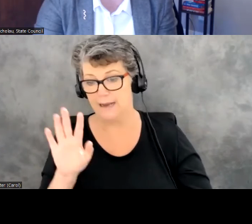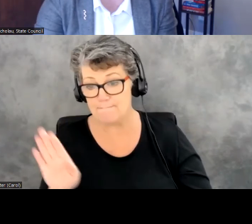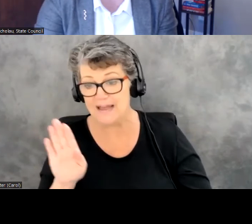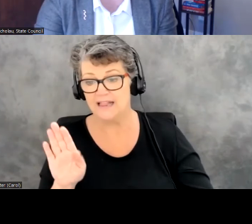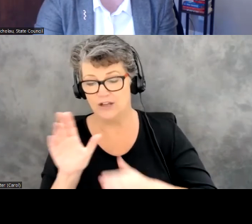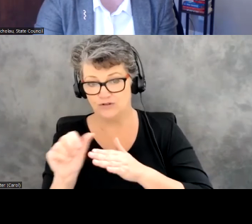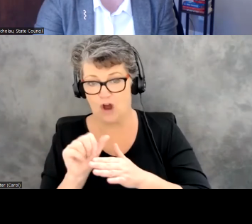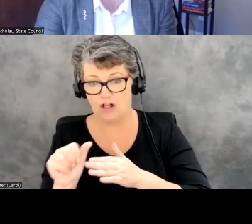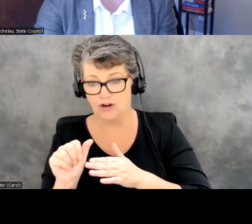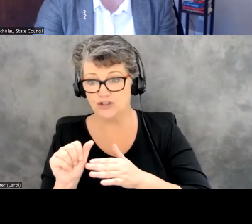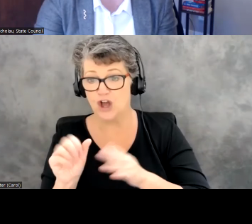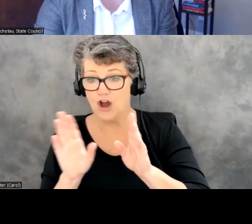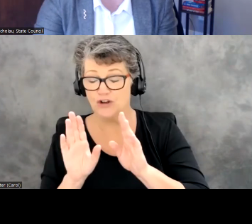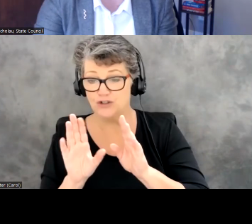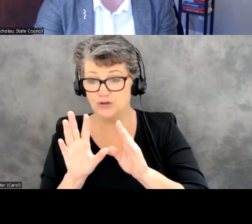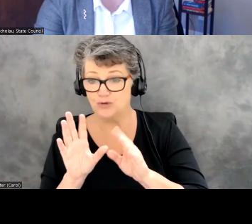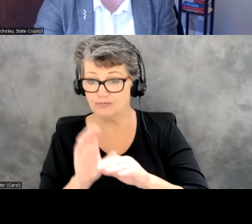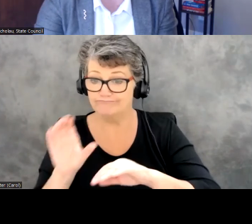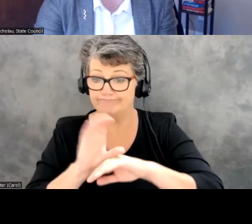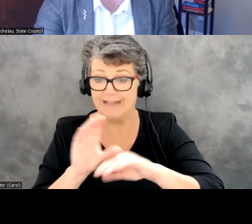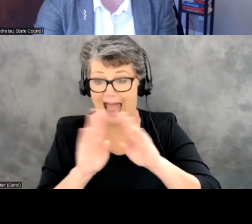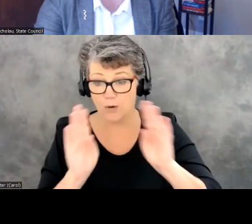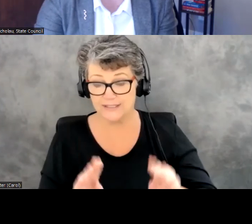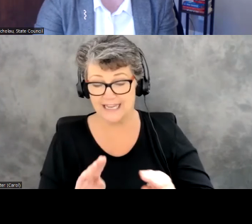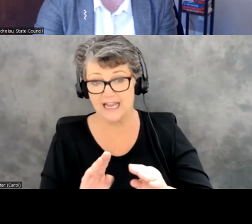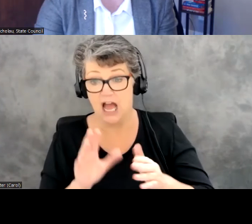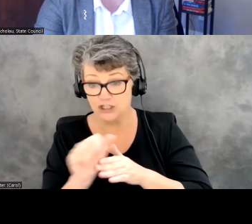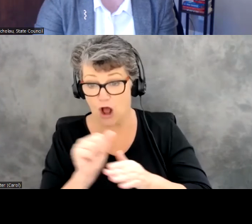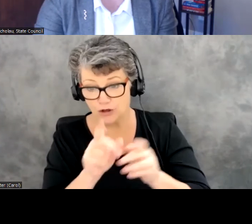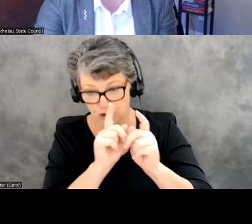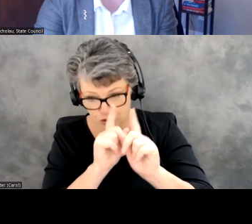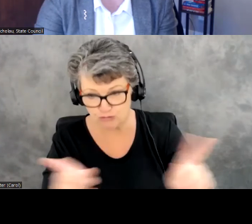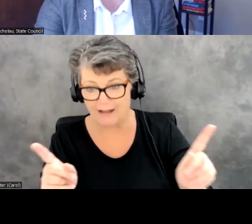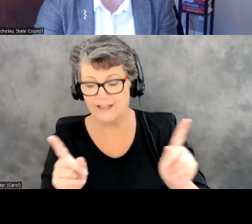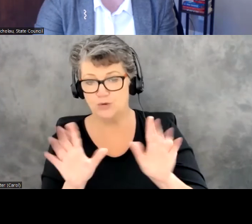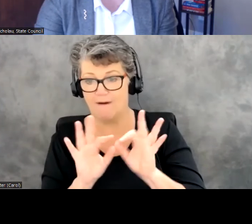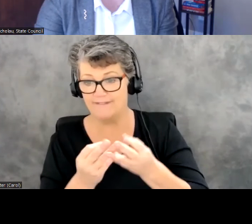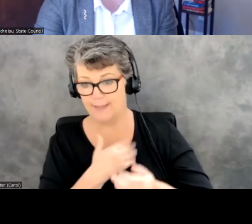to housing subsidies, dollars that would go directly to our family members.